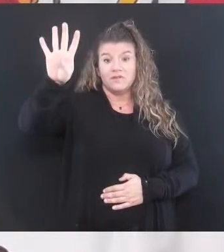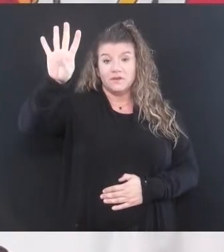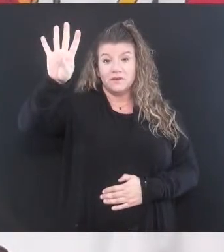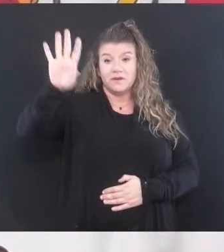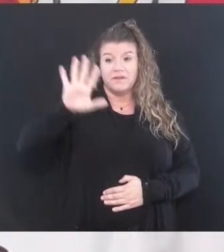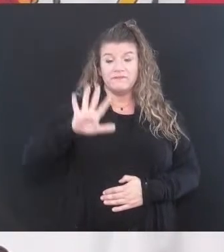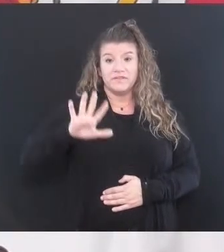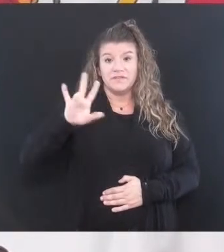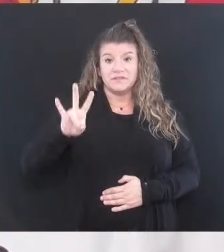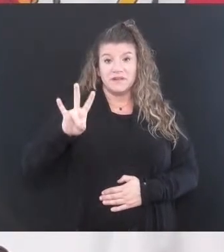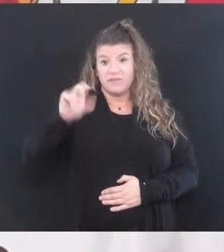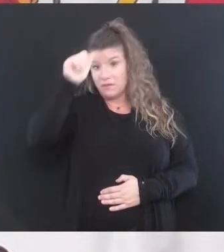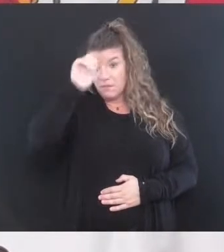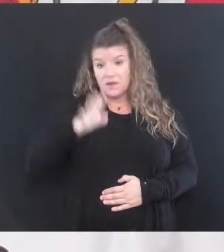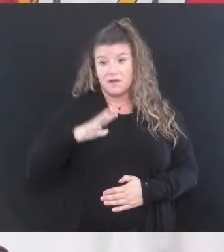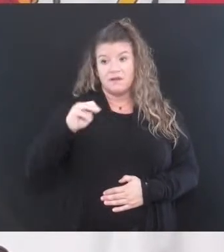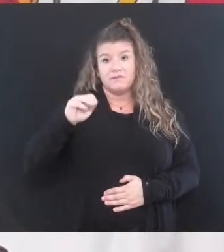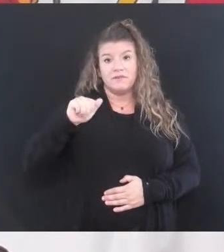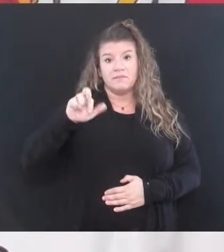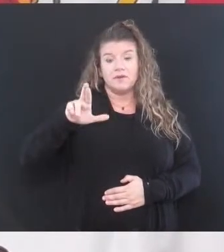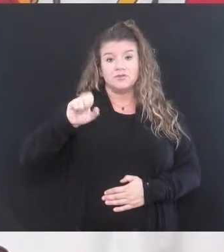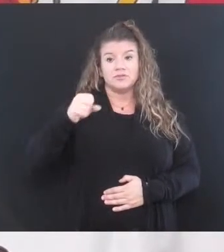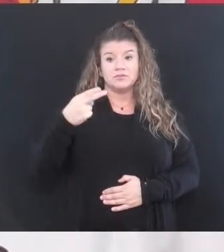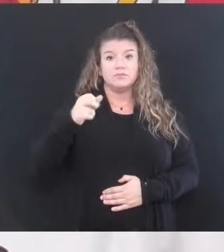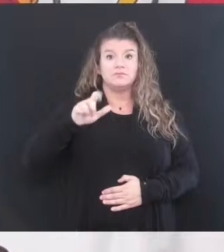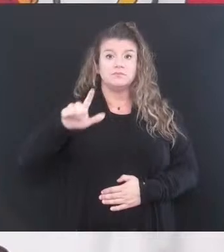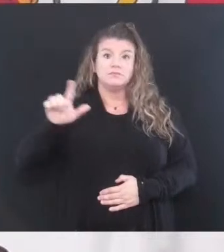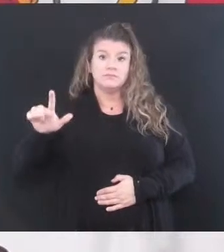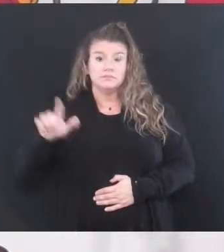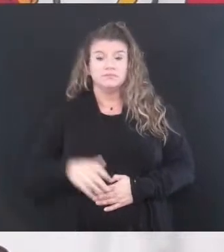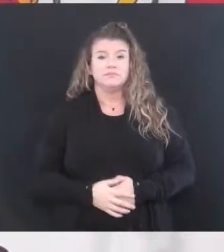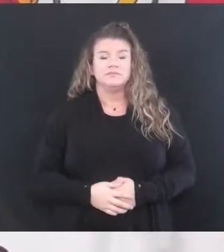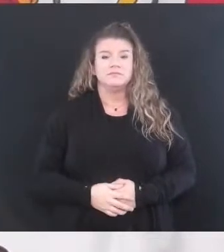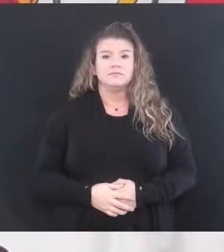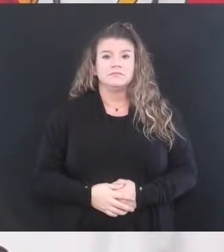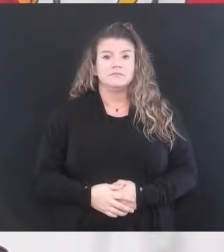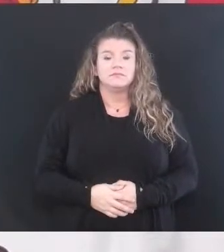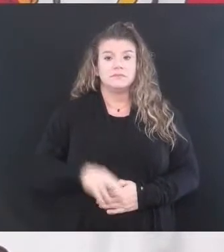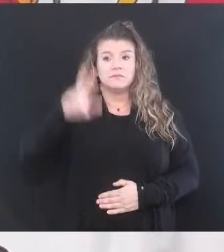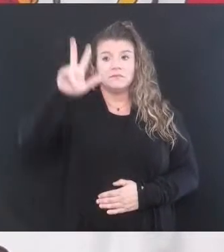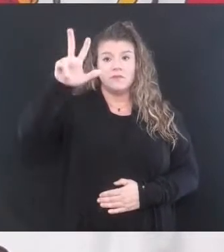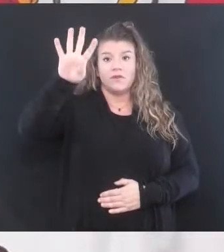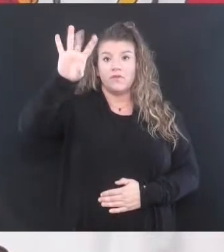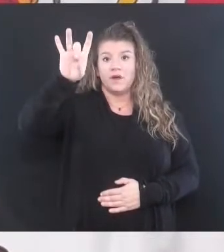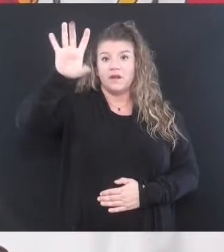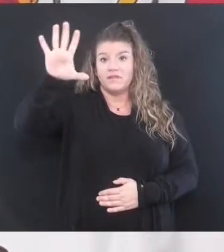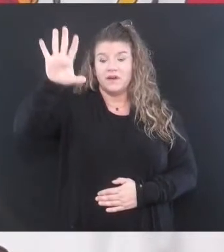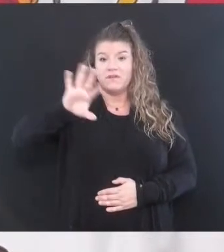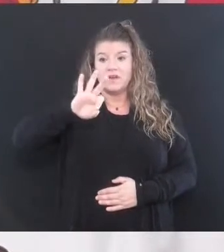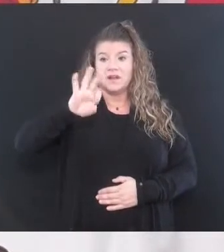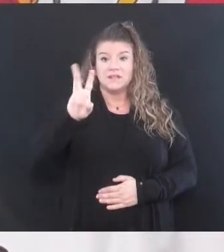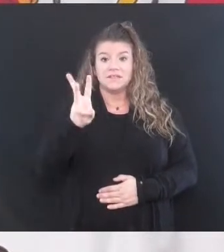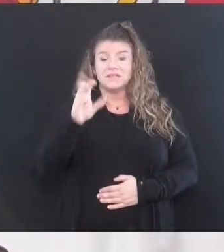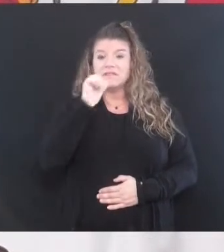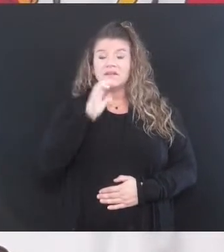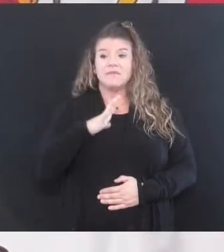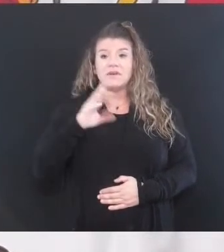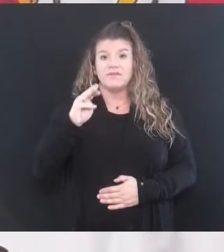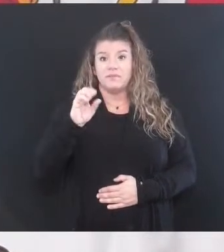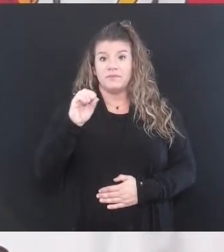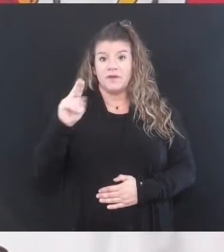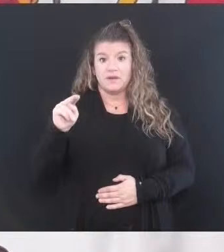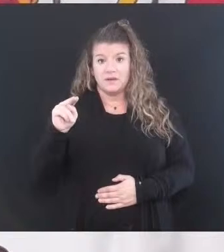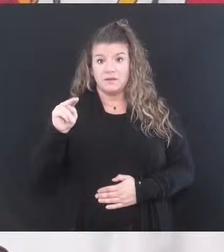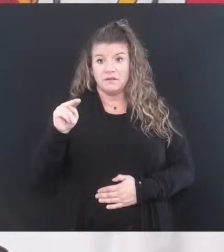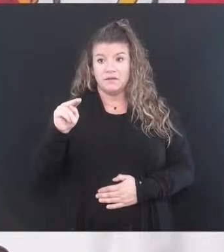a 57-year-old male from Marshall County. Our 3,485th death, a 96-year-old female from Monongahelia